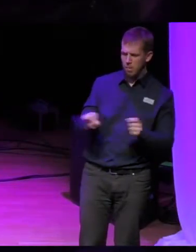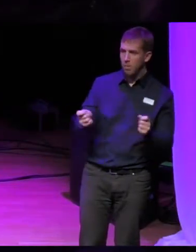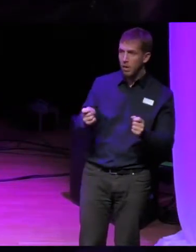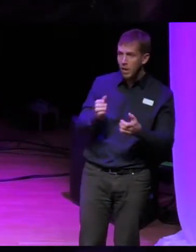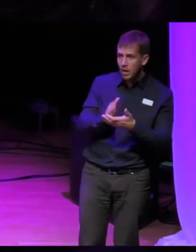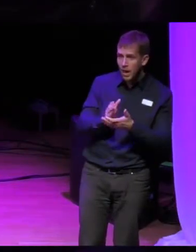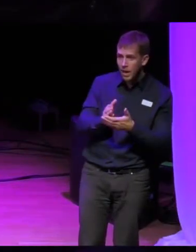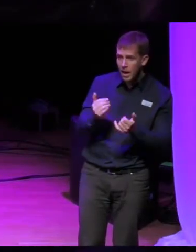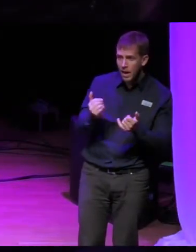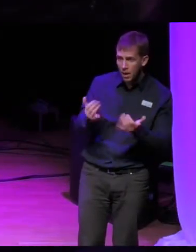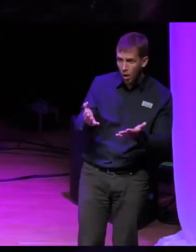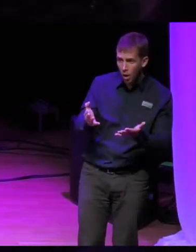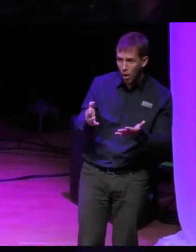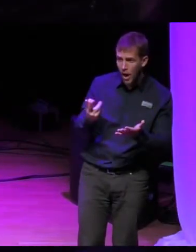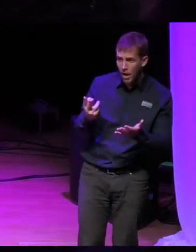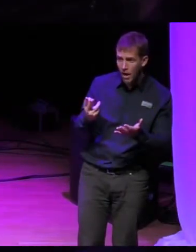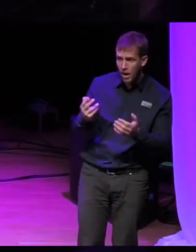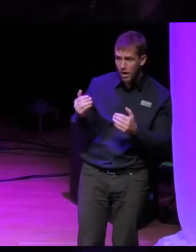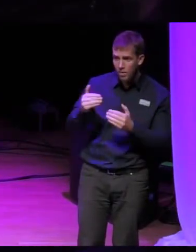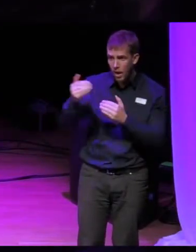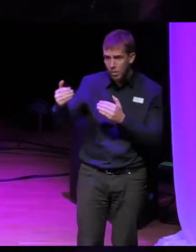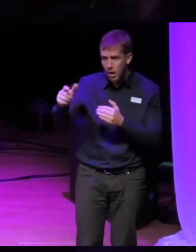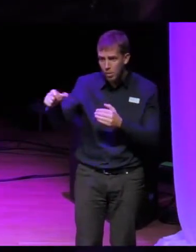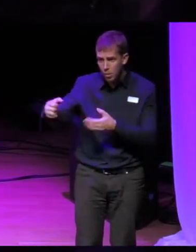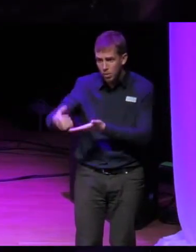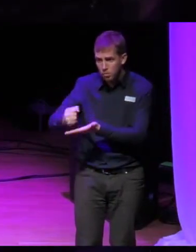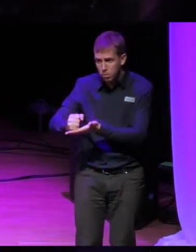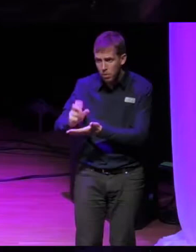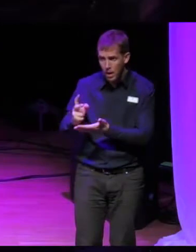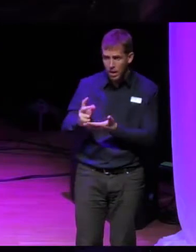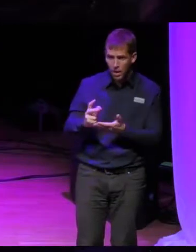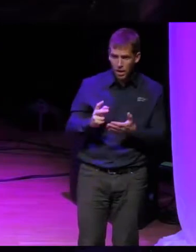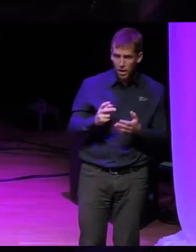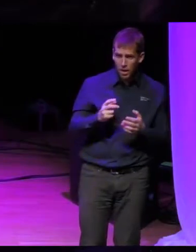currently serving will lose their jobs, their livelihoods?